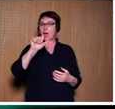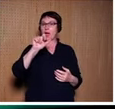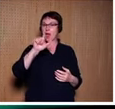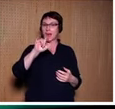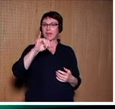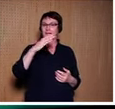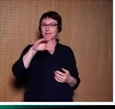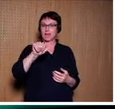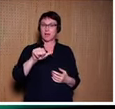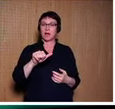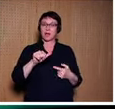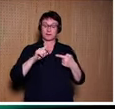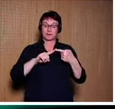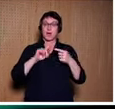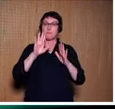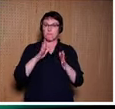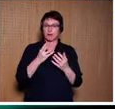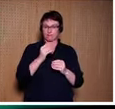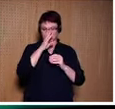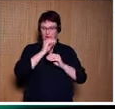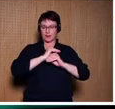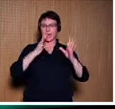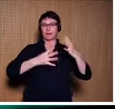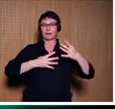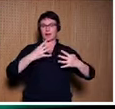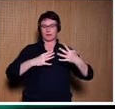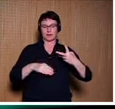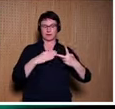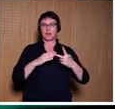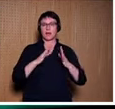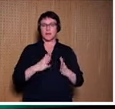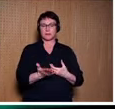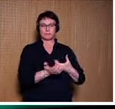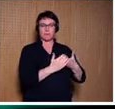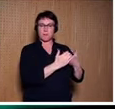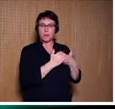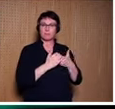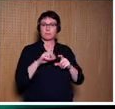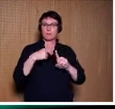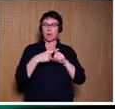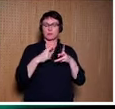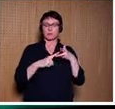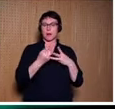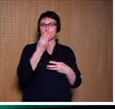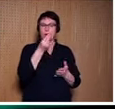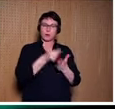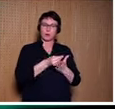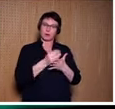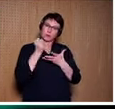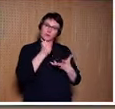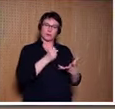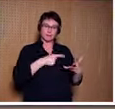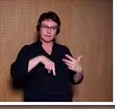Evidence, data, clarity, boldness, but also tracking finances. Maliha, what is your take on